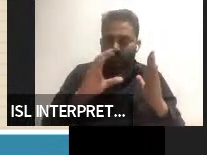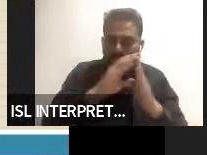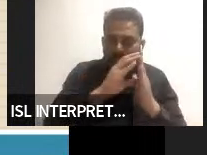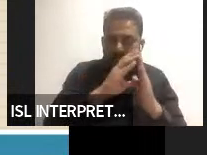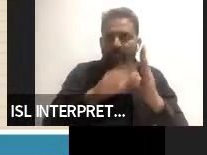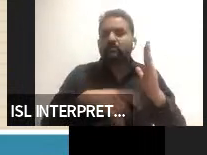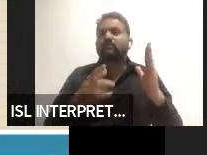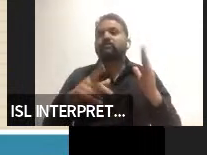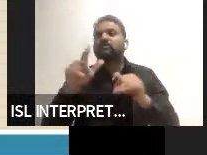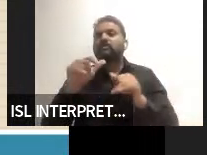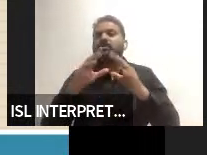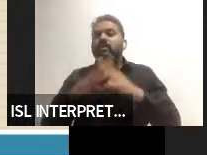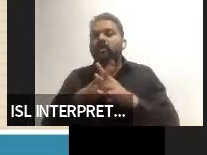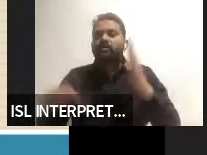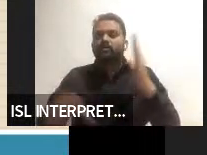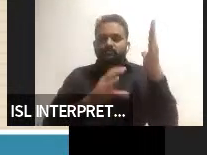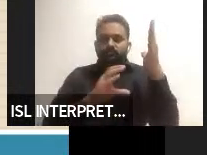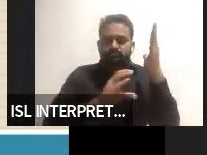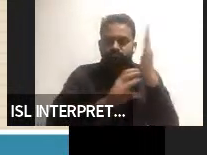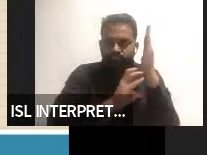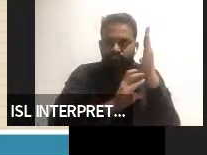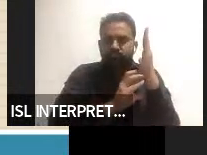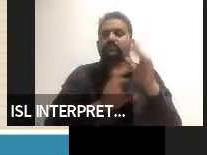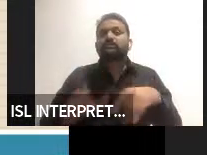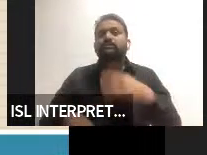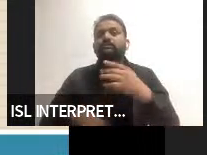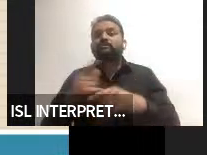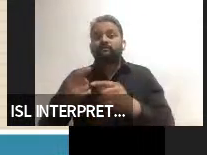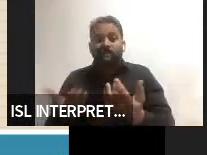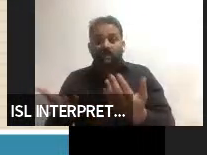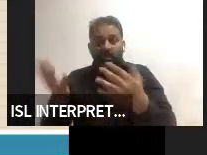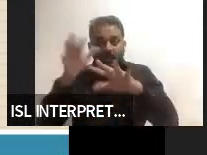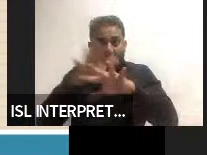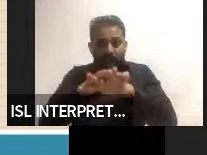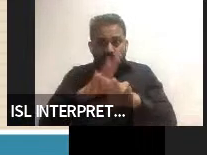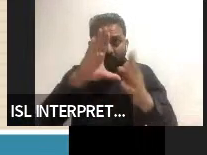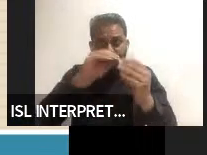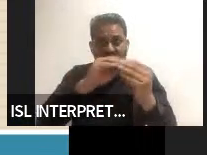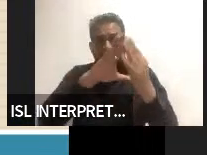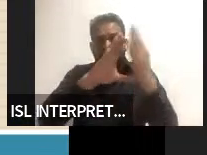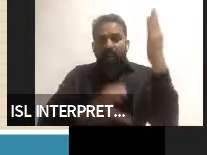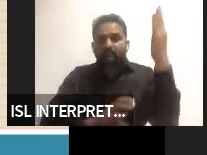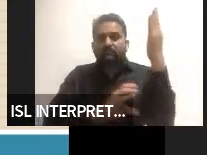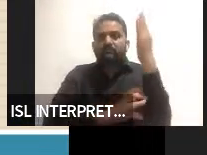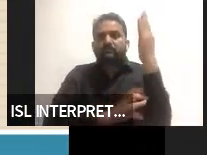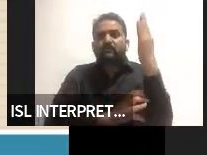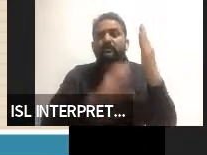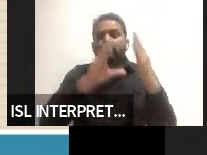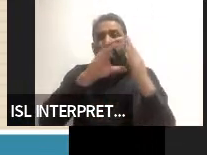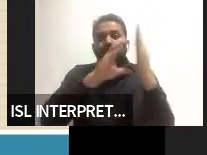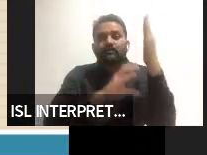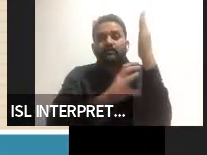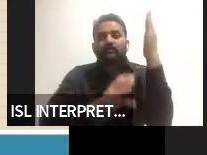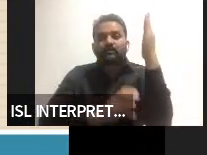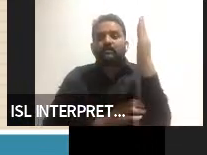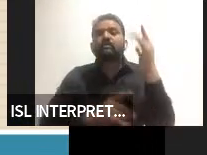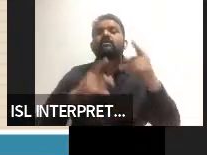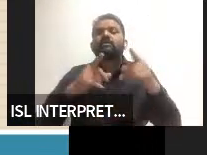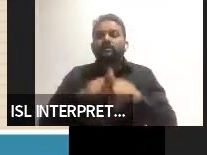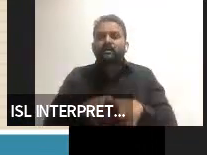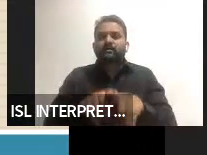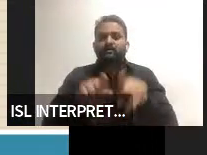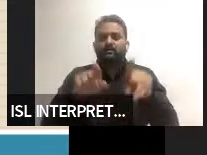writing the law, it should be the second paragraph. And when you are applying it, it should be the third paragraph. That's how you should do that. The idea is